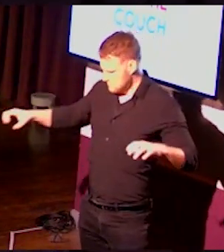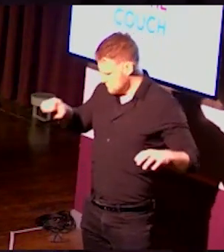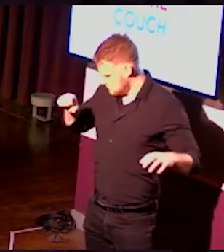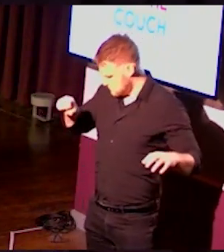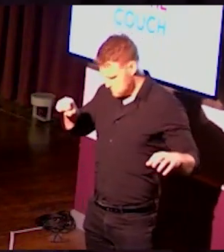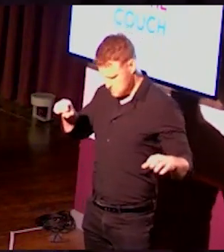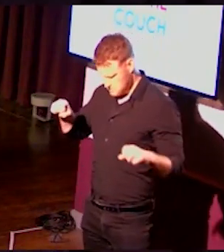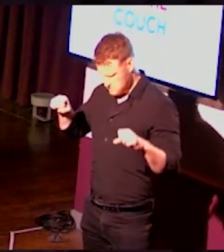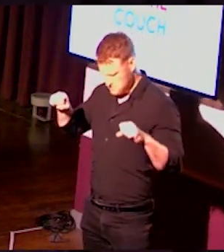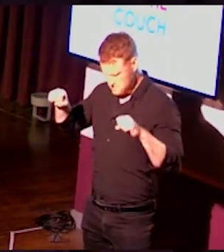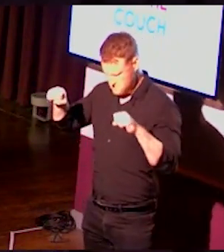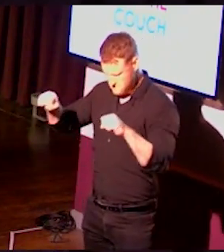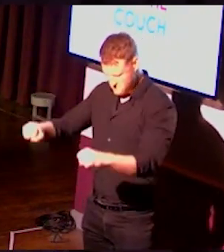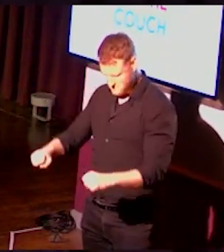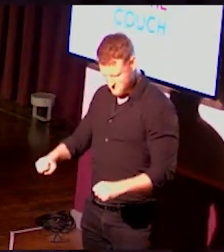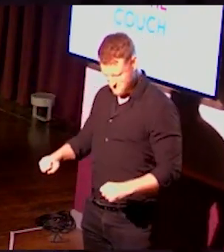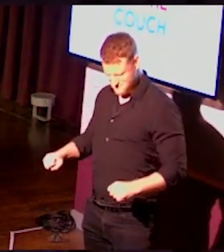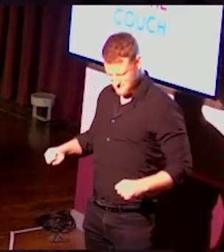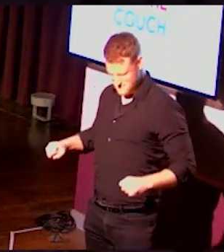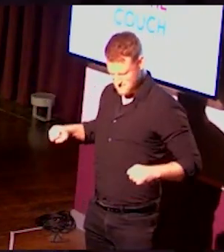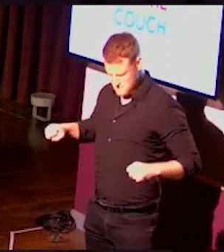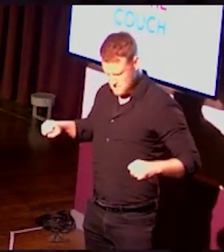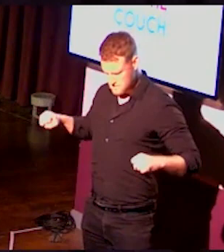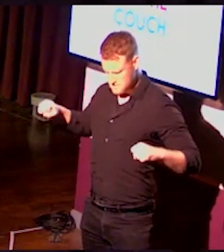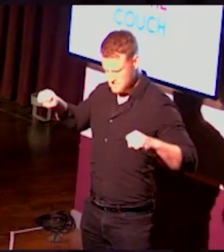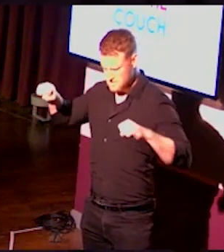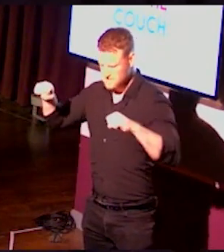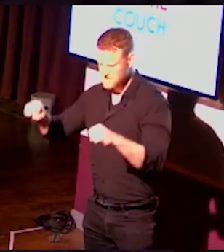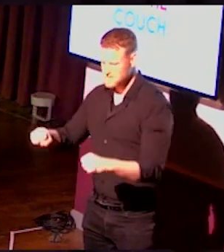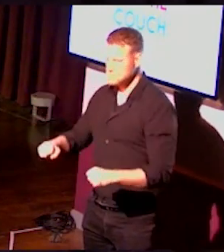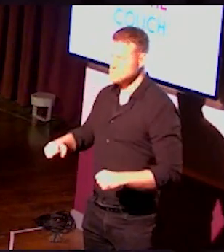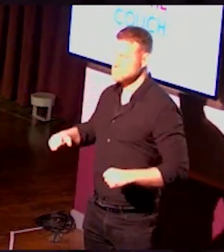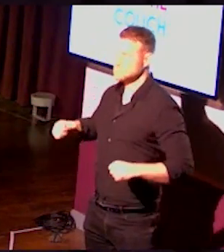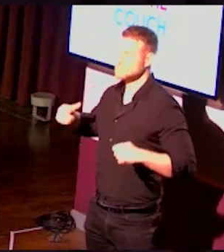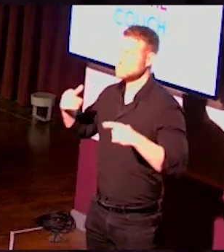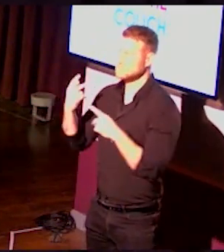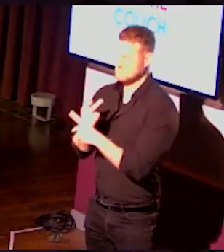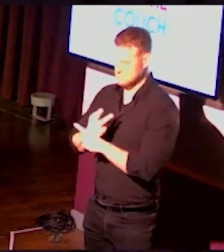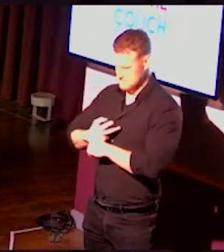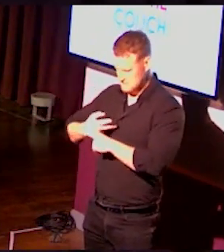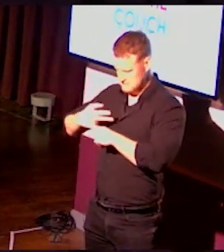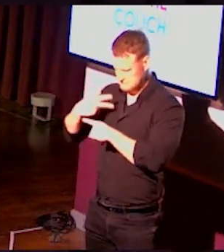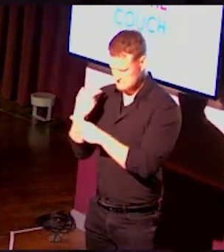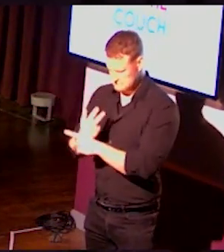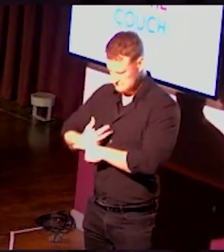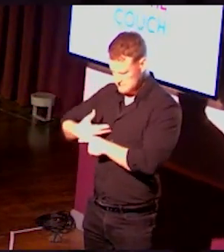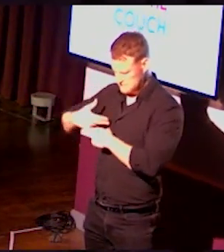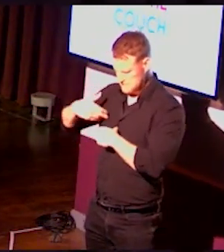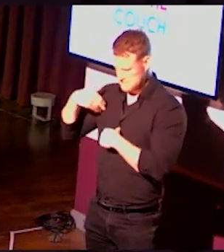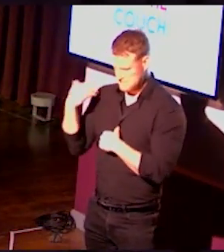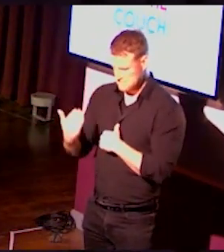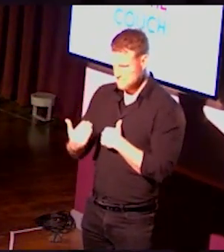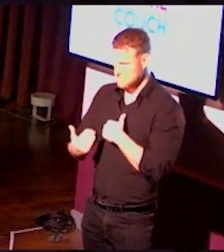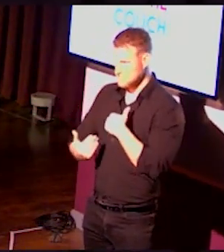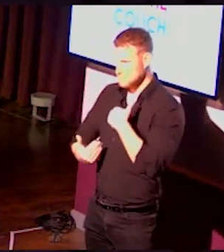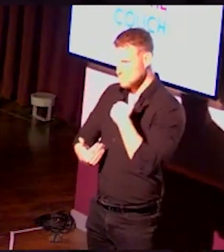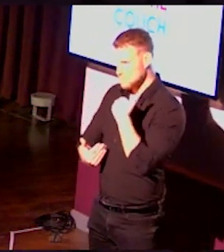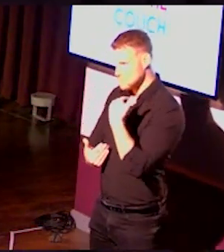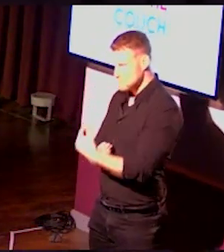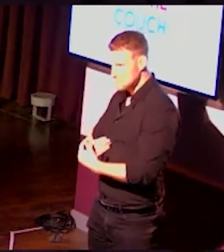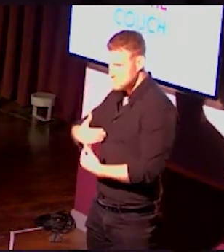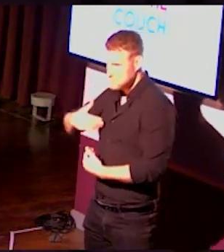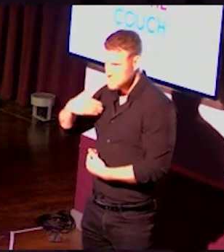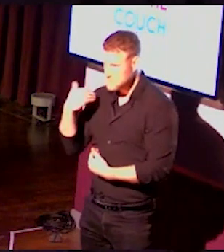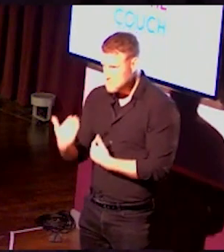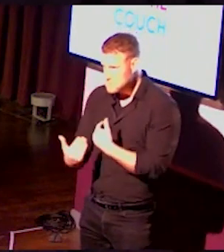any moment it could break. But slowly we are building up a system. So